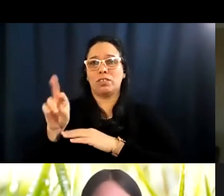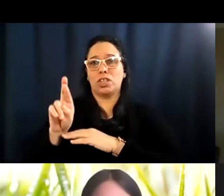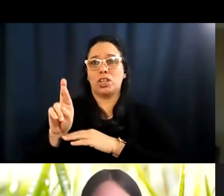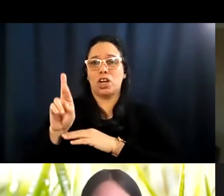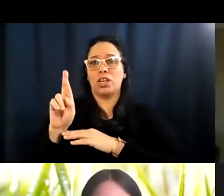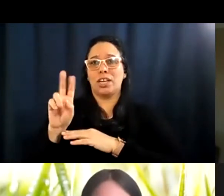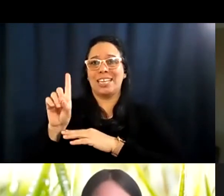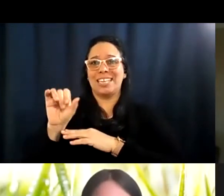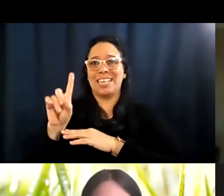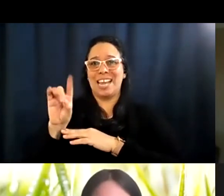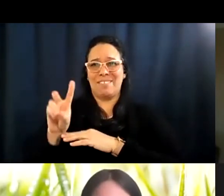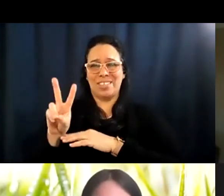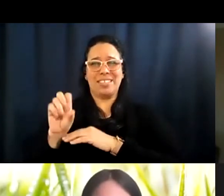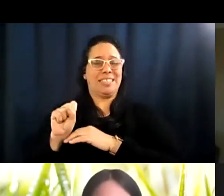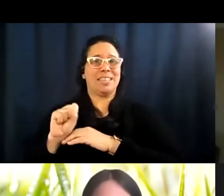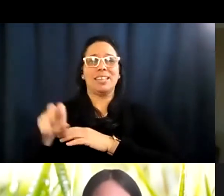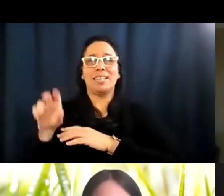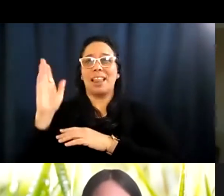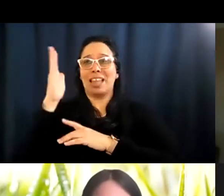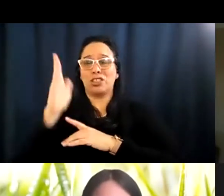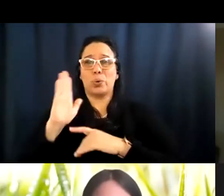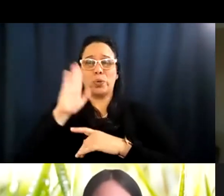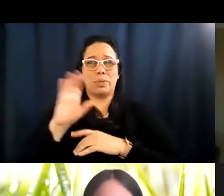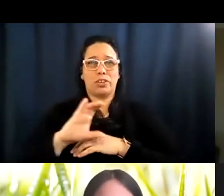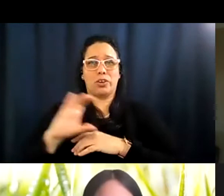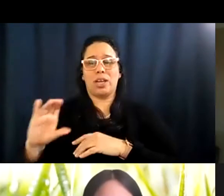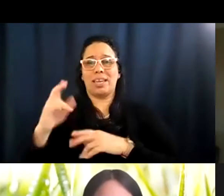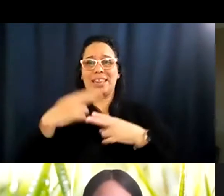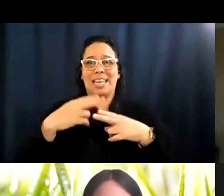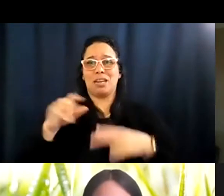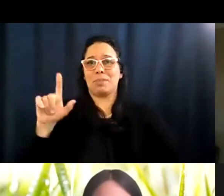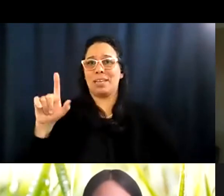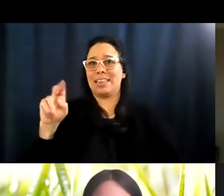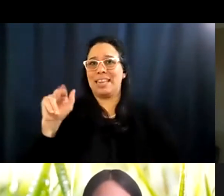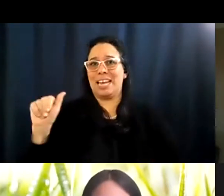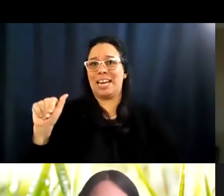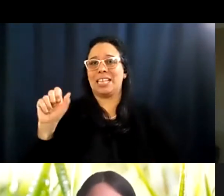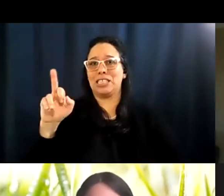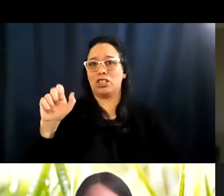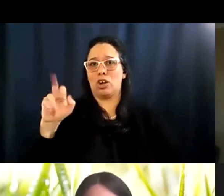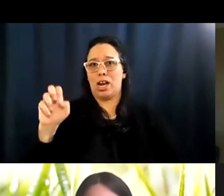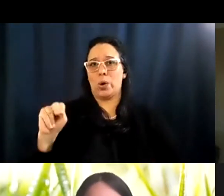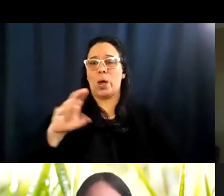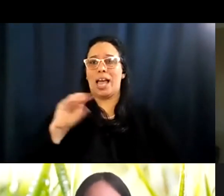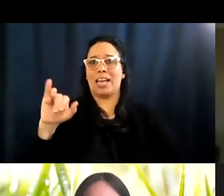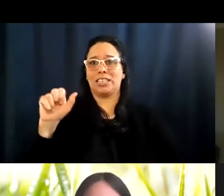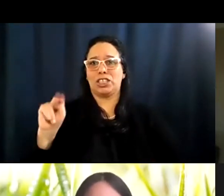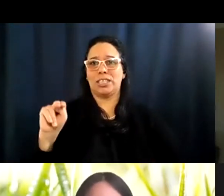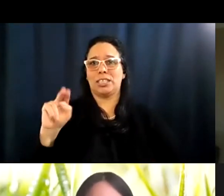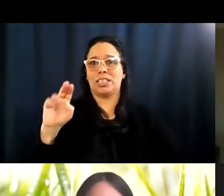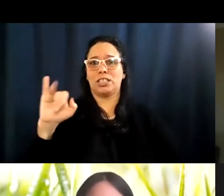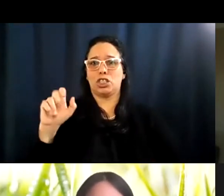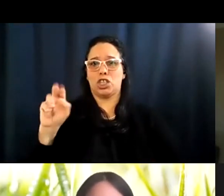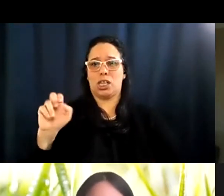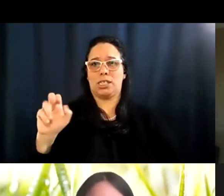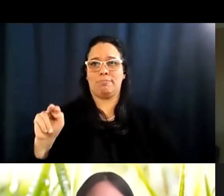Dr. Davis's lecture will be shown in closed captioning. Their names are Lena Serrano and Jason Johnson. Right click.